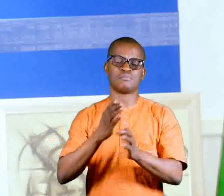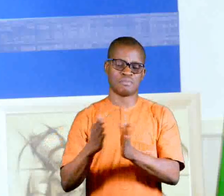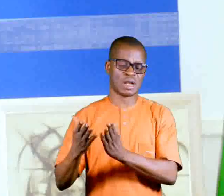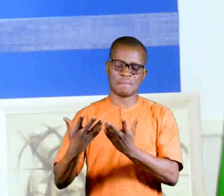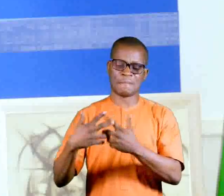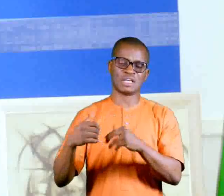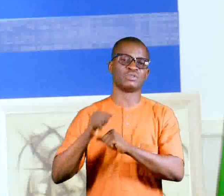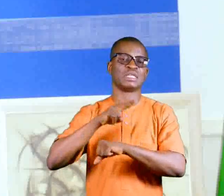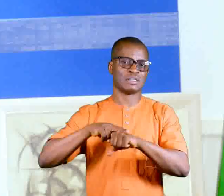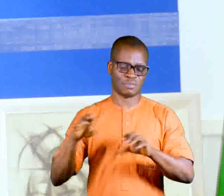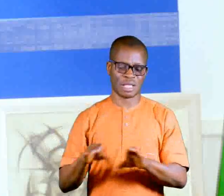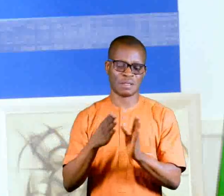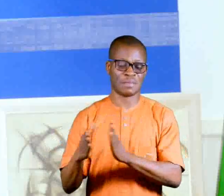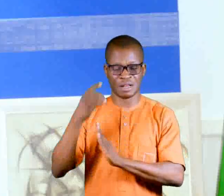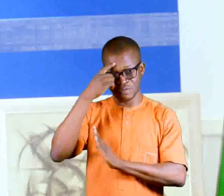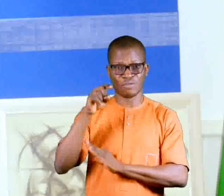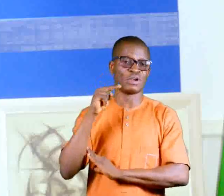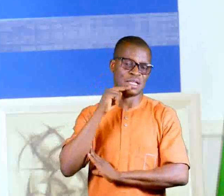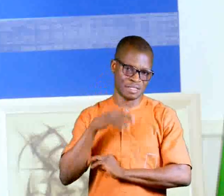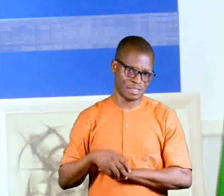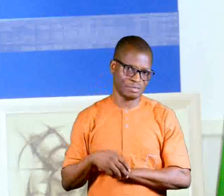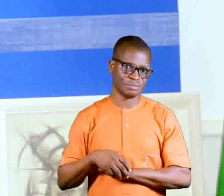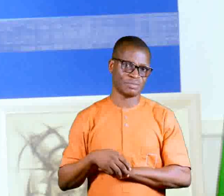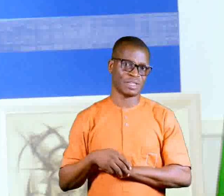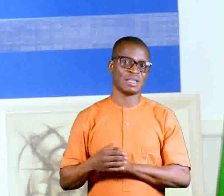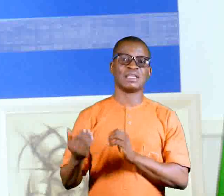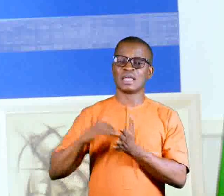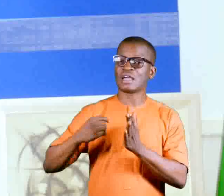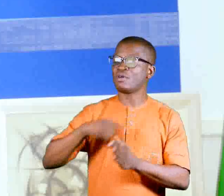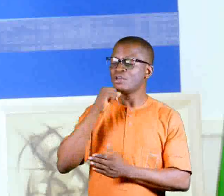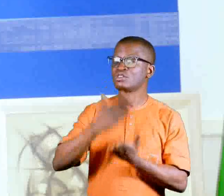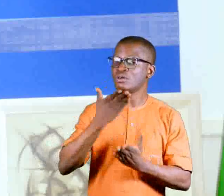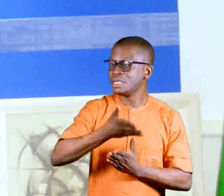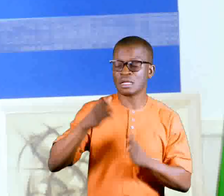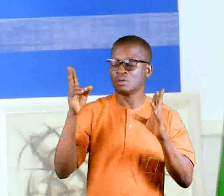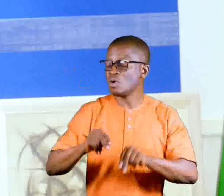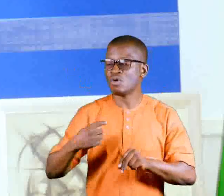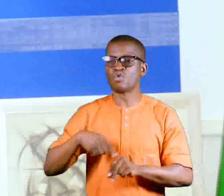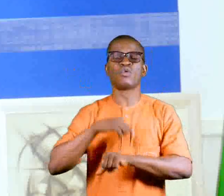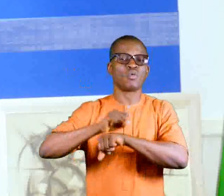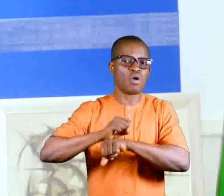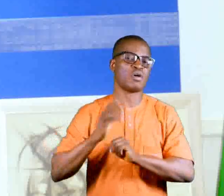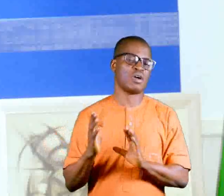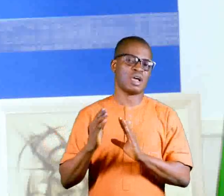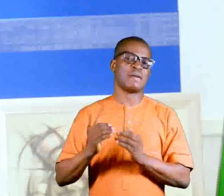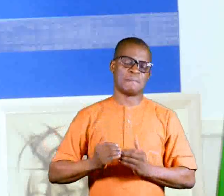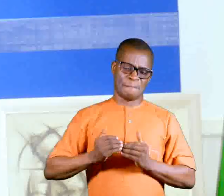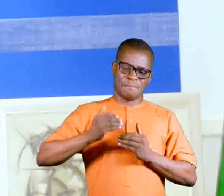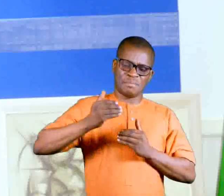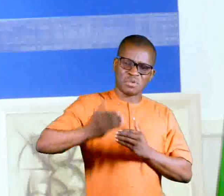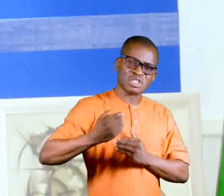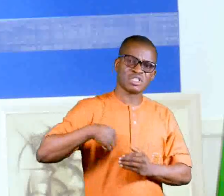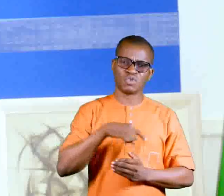plans in line with the national action plans for Nigeria. And we are not even stopping at that in terms of the engagement with state task